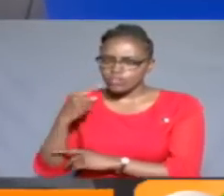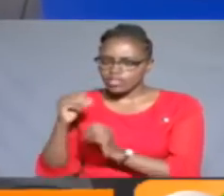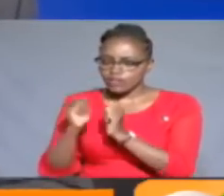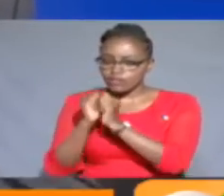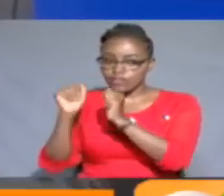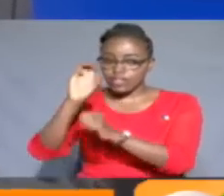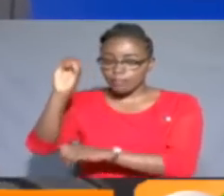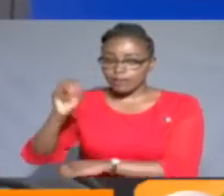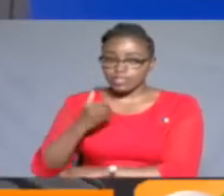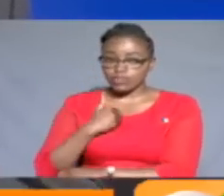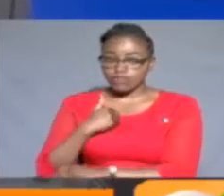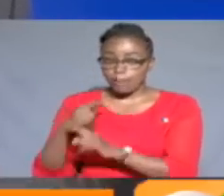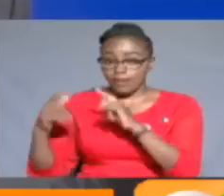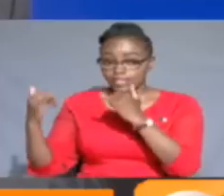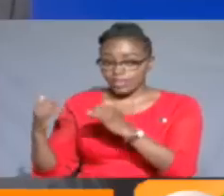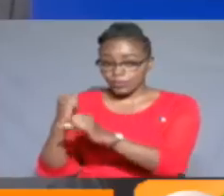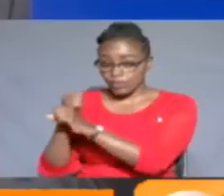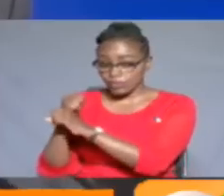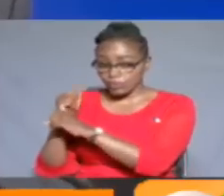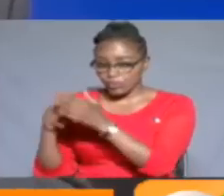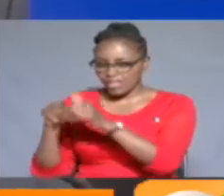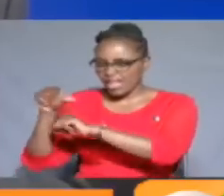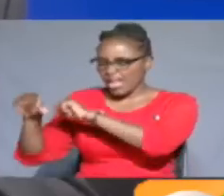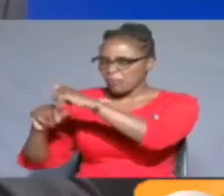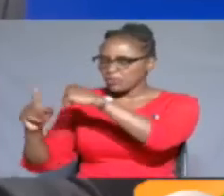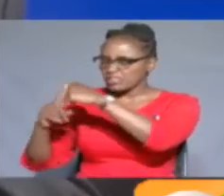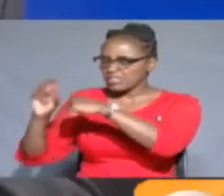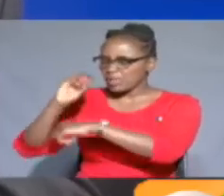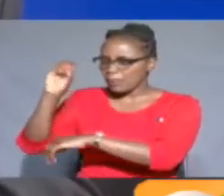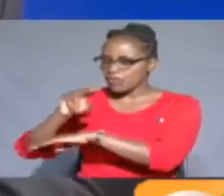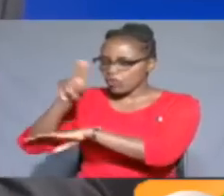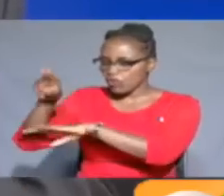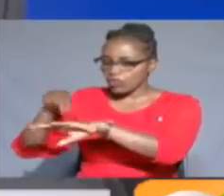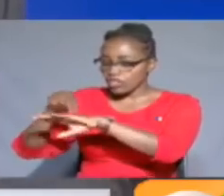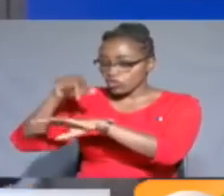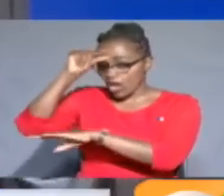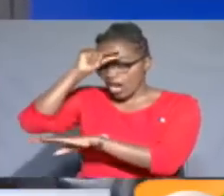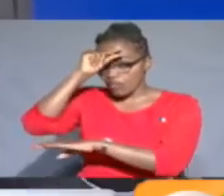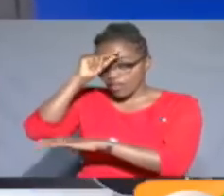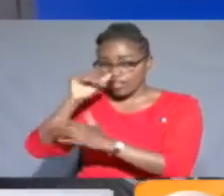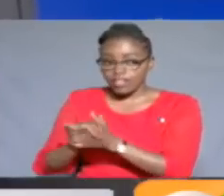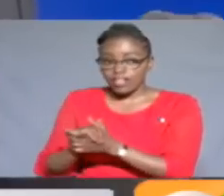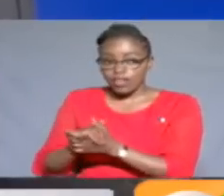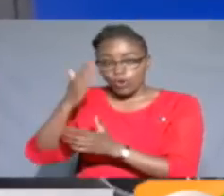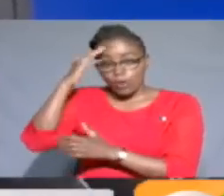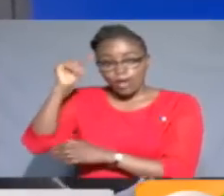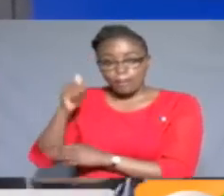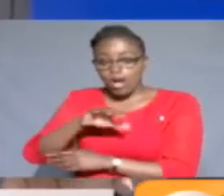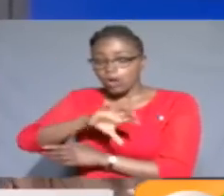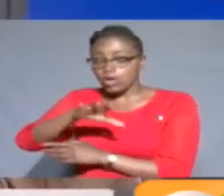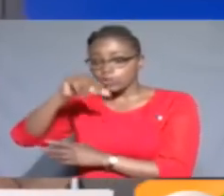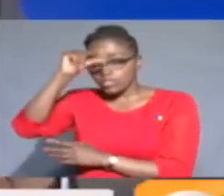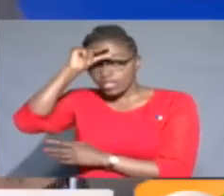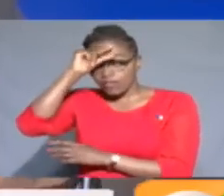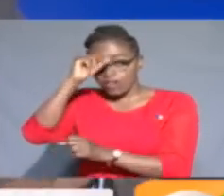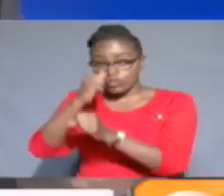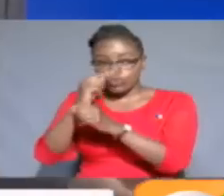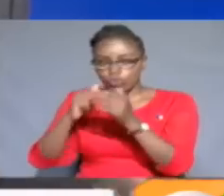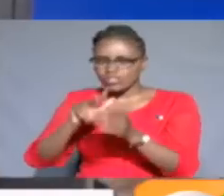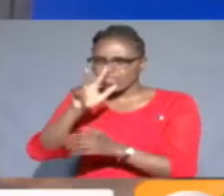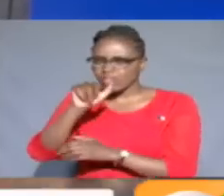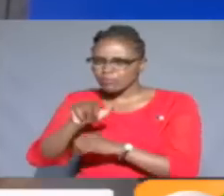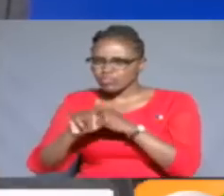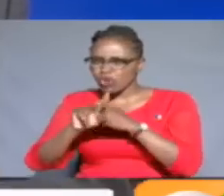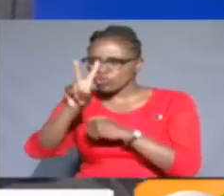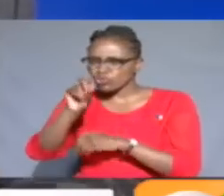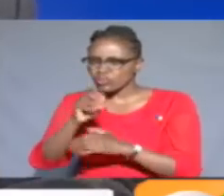15%. Right now, we are doing about 6% at the national government, and we don't know, the county governments are doing about 20